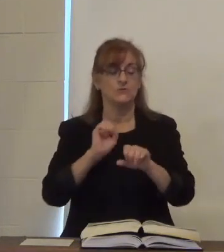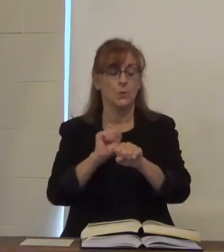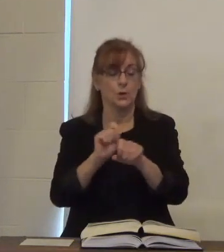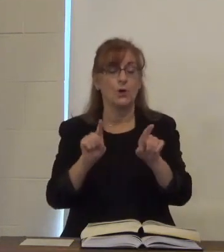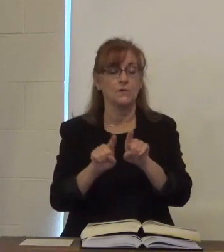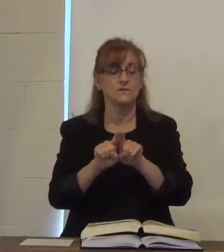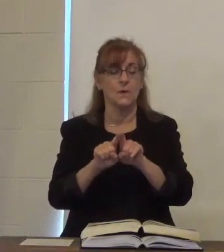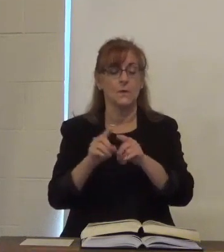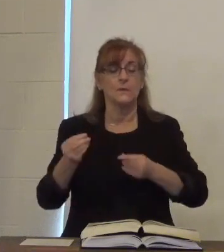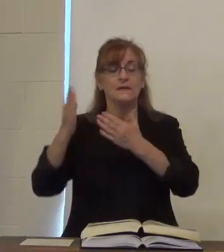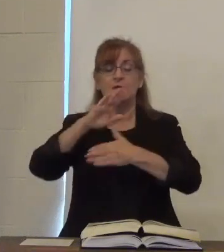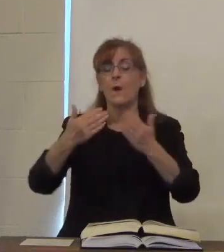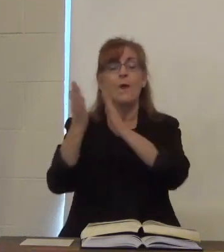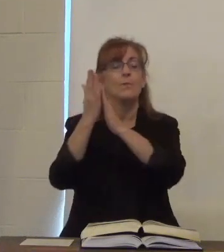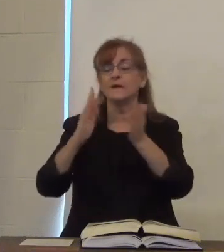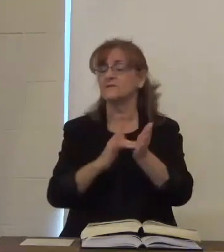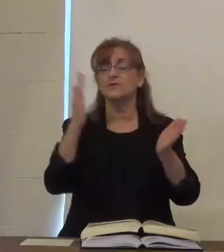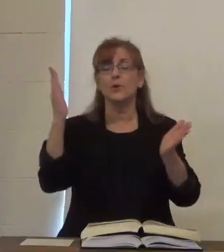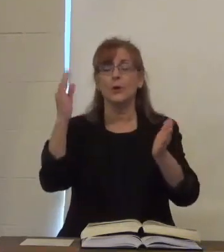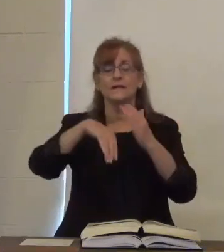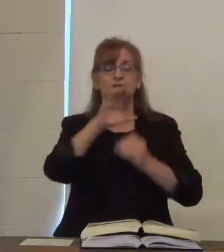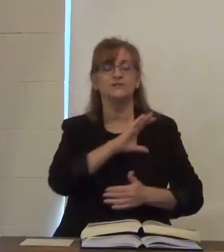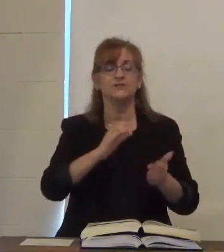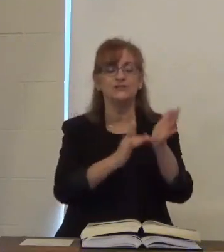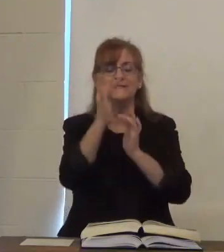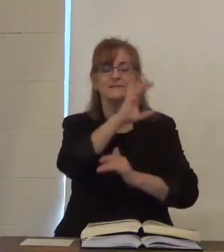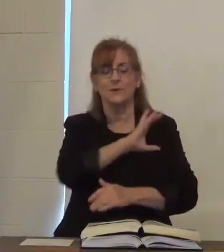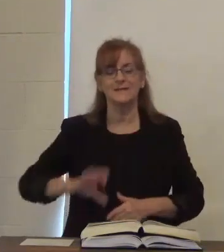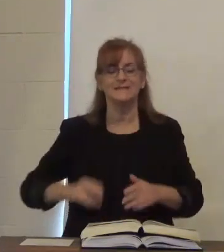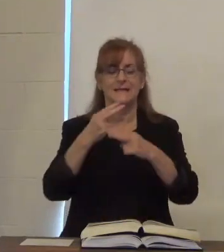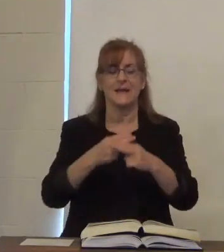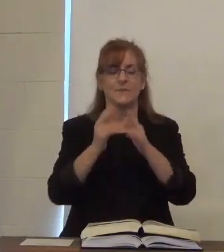get all the praise, you would get all the glory. And it's in Christ's name we pray. Amen.